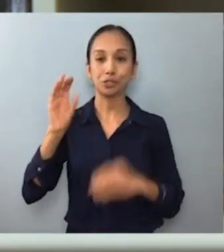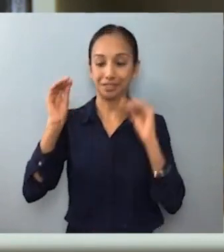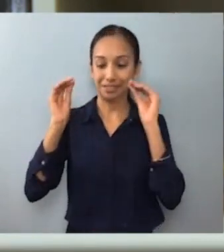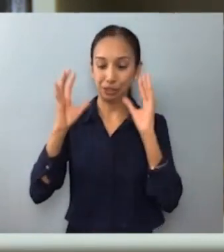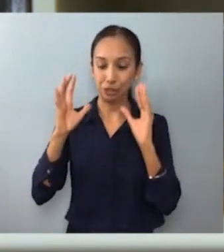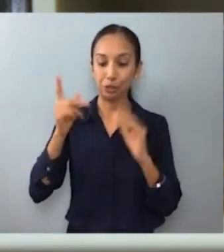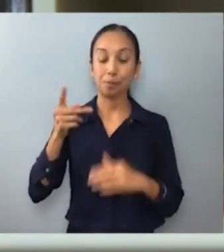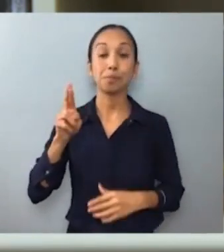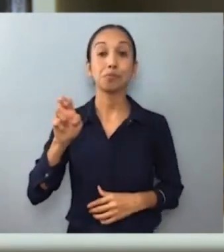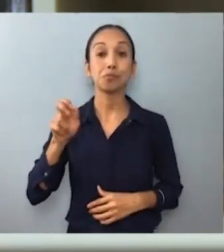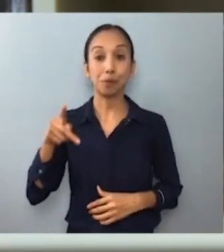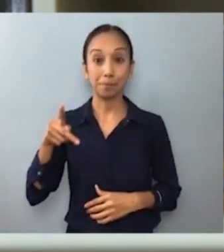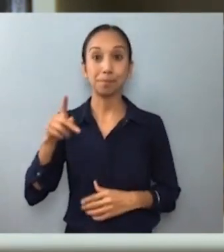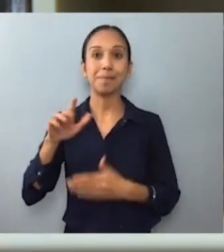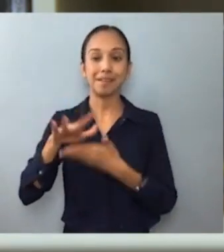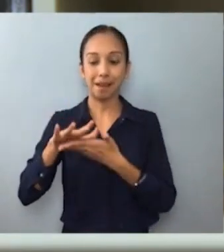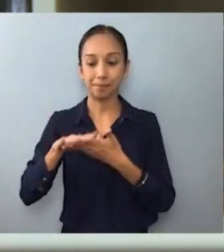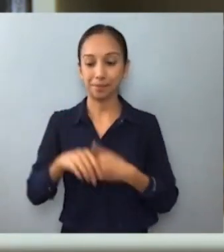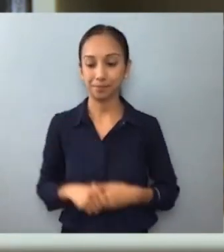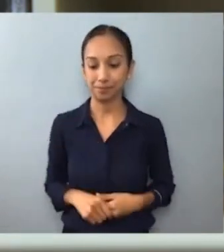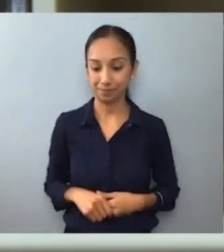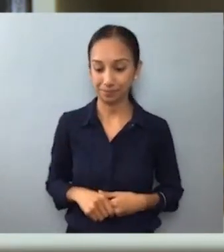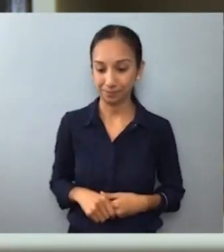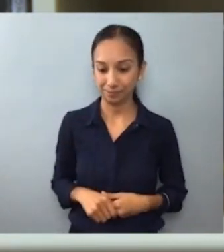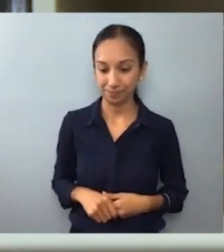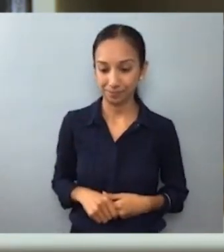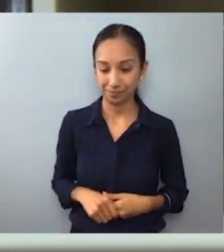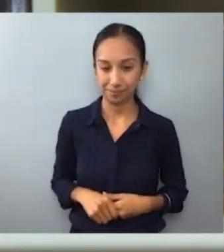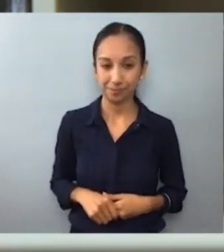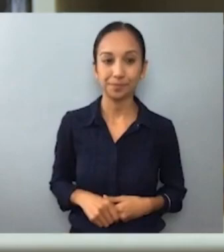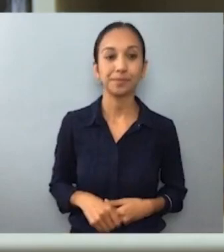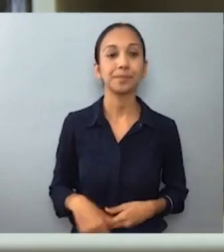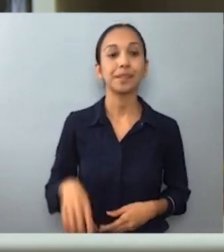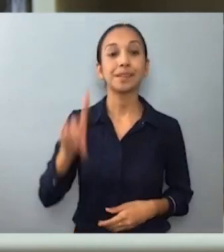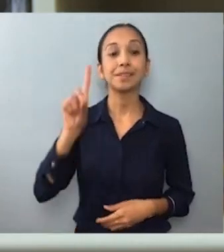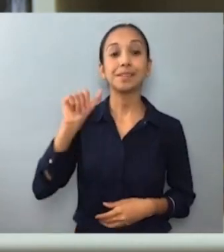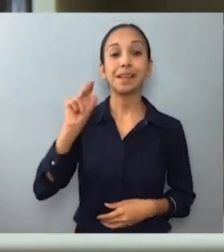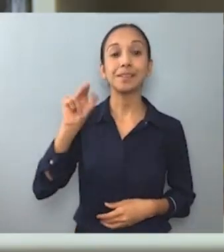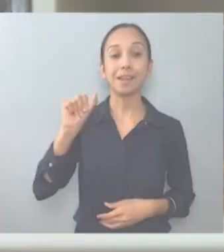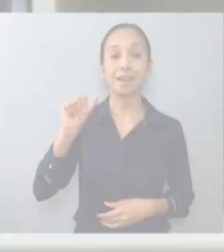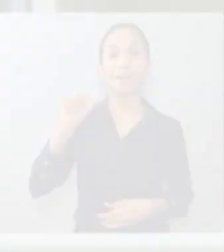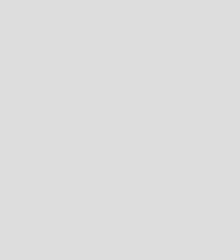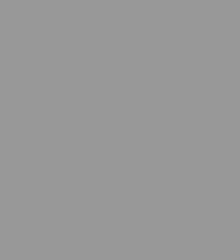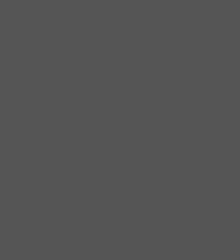Downtown Magnet High School. And Amina Reyes from the New Designs Charter School, University Park.